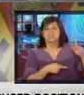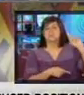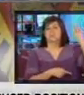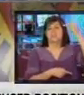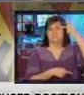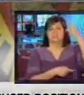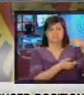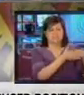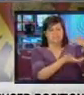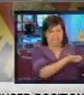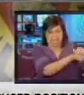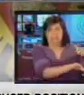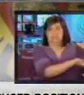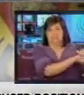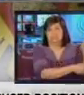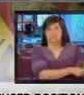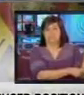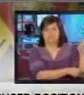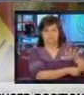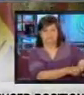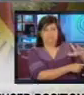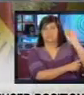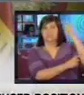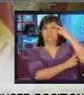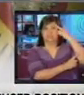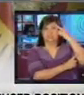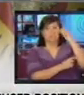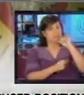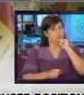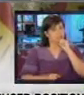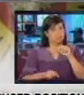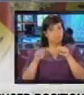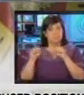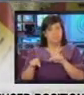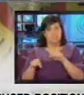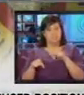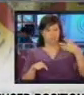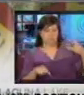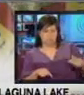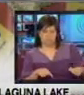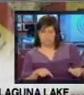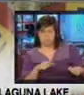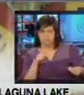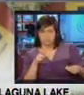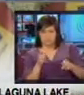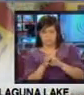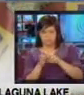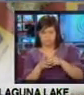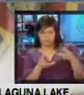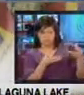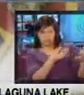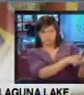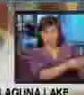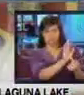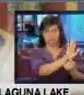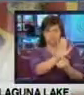the public treasury is plundered. Right. It's plundered in overpriced projects. It is not the corruption, the graft that is also